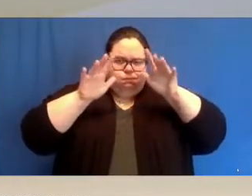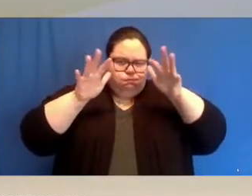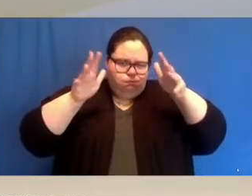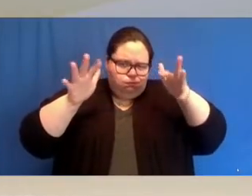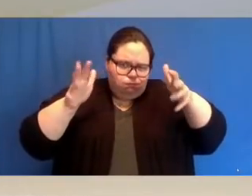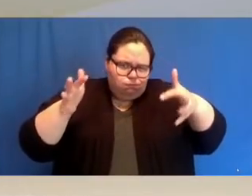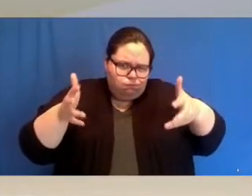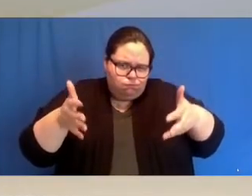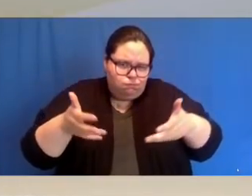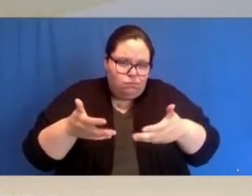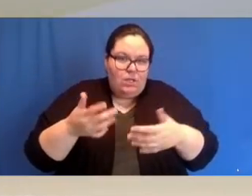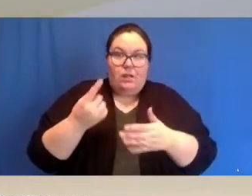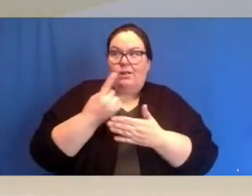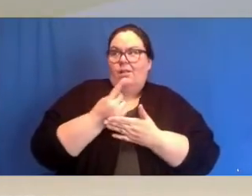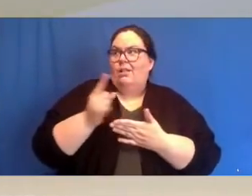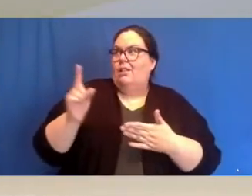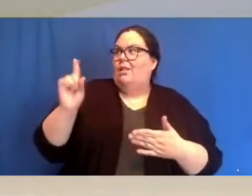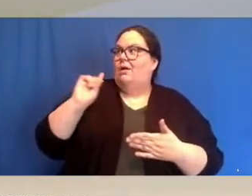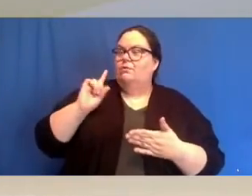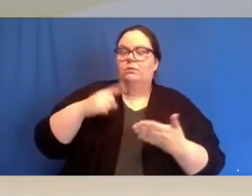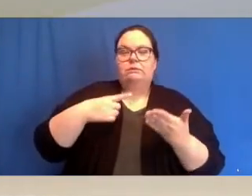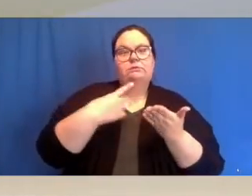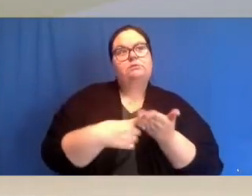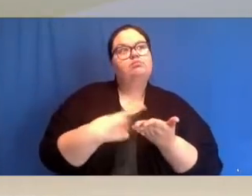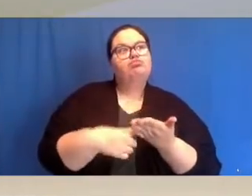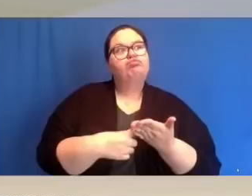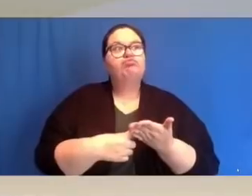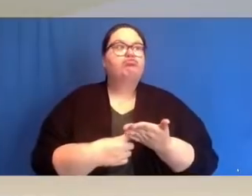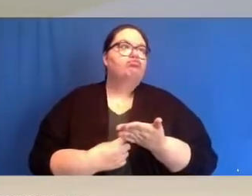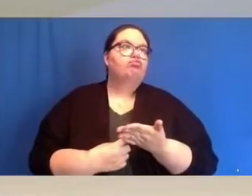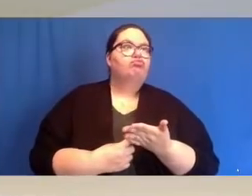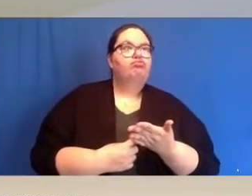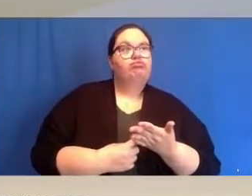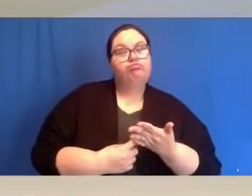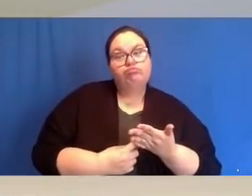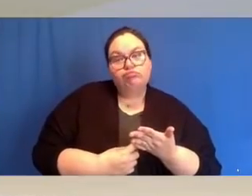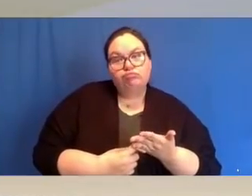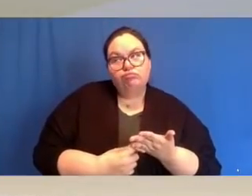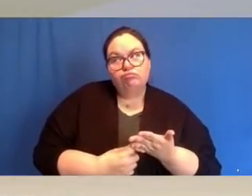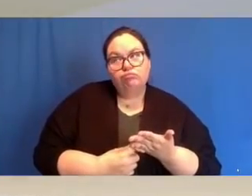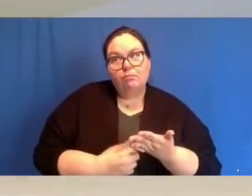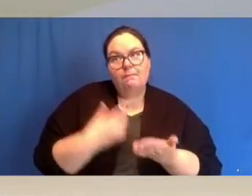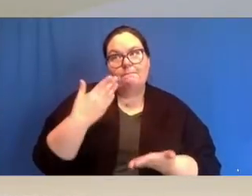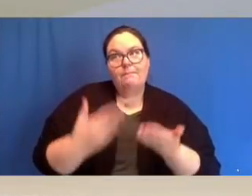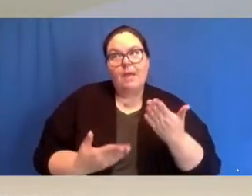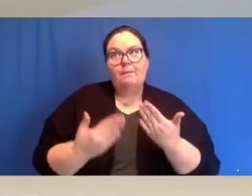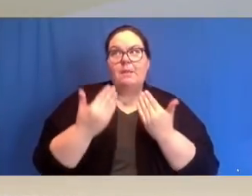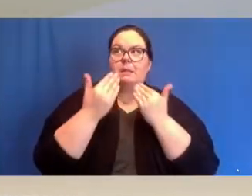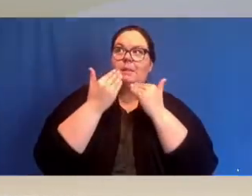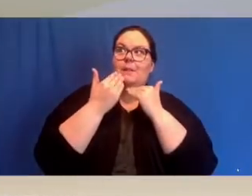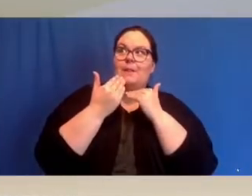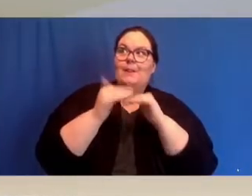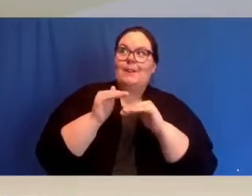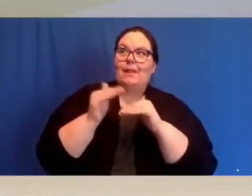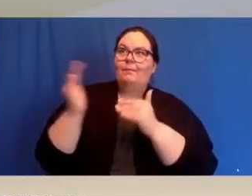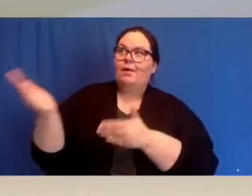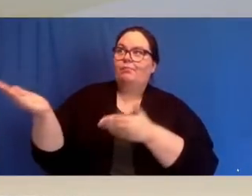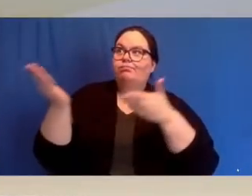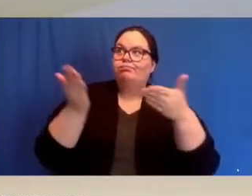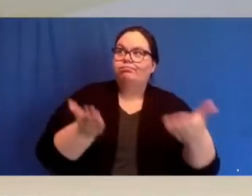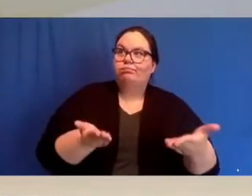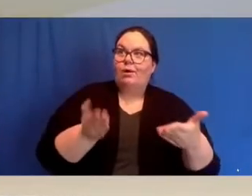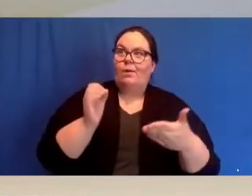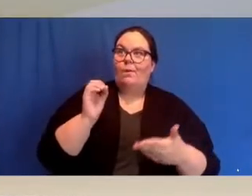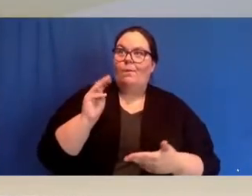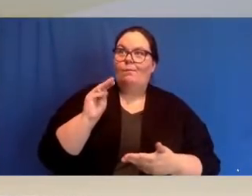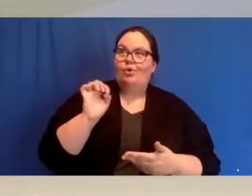a week ago, there was discussion of whether we could, could we limit some of its importation into the country? We